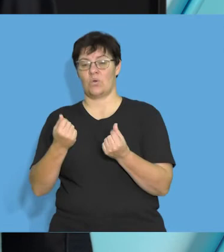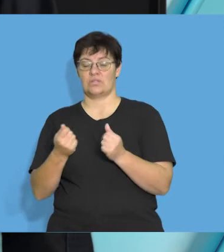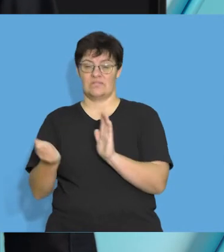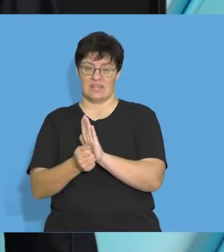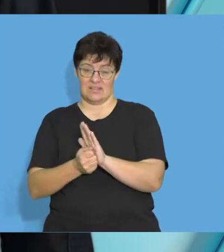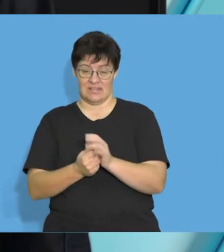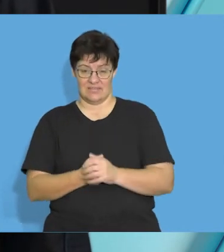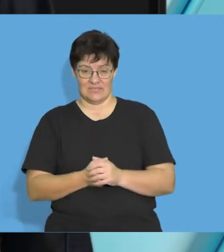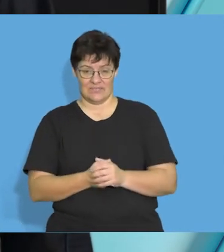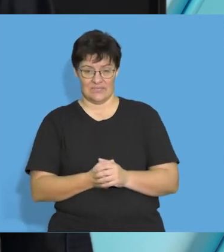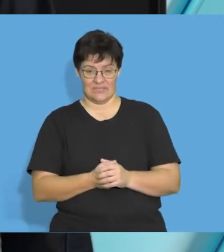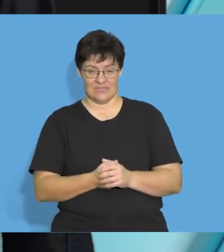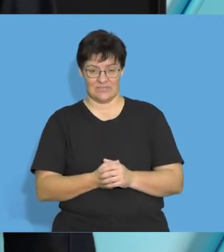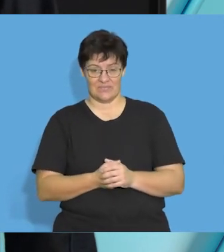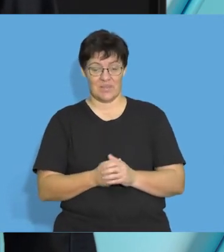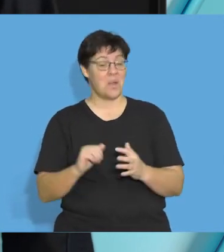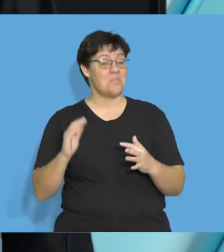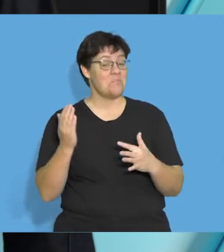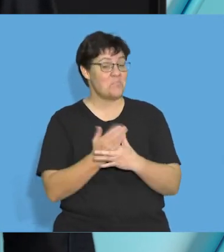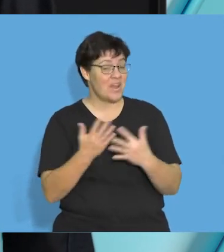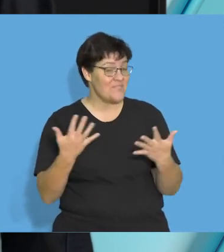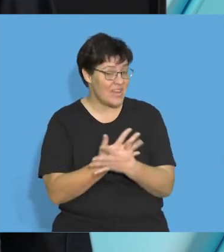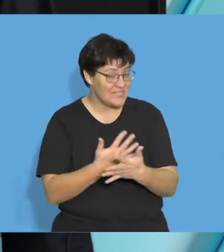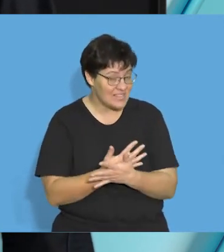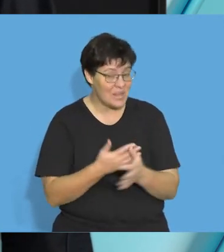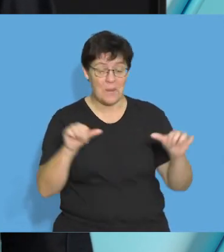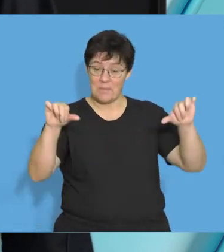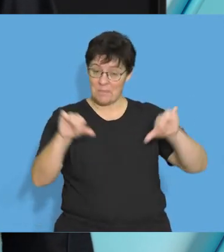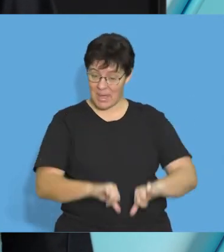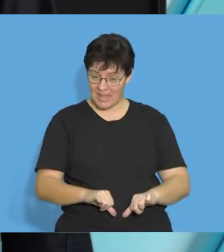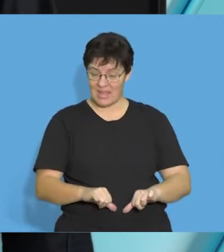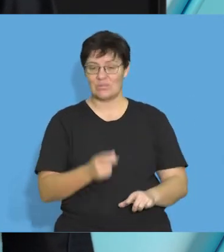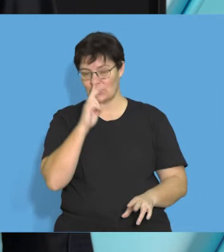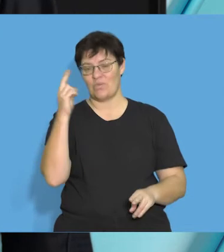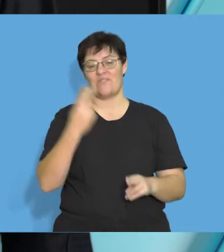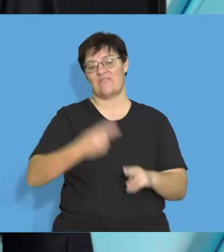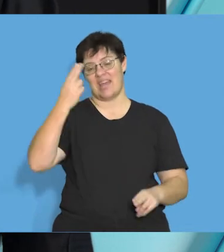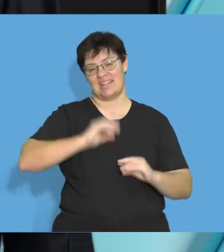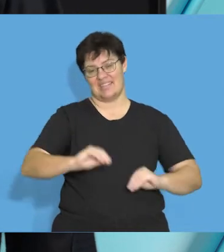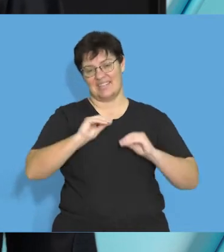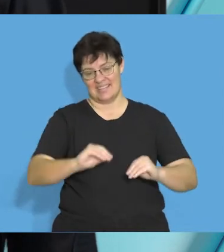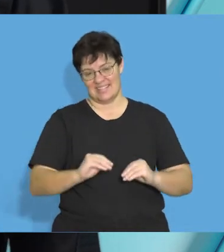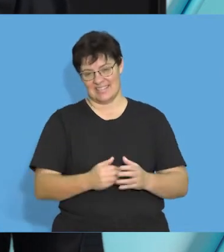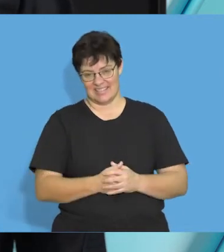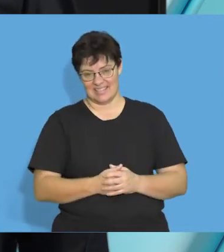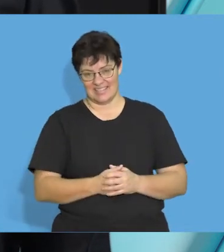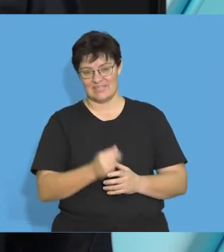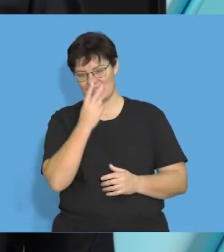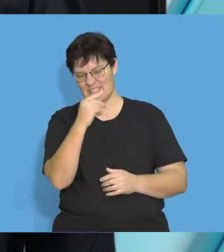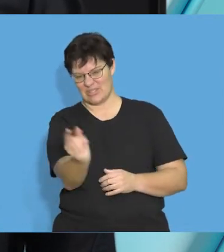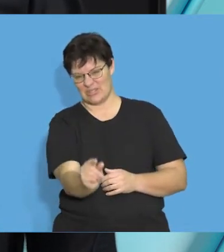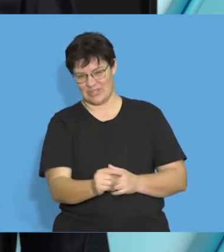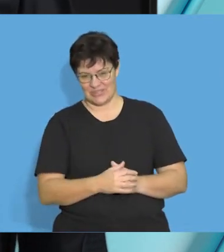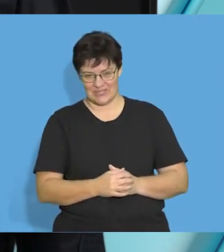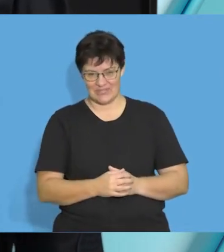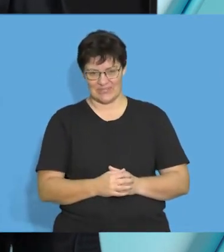guys? We'll take a quick break. When you come back, we'll do the final segment to today's lesson. See you just now.